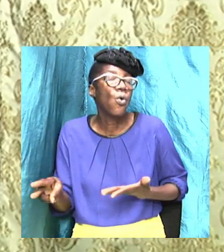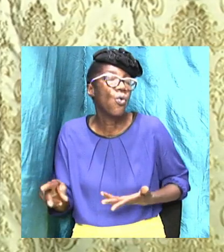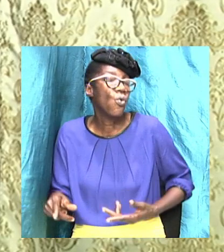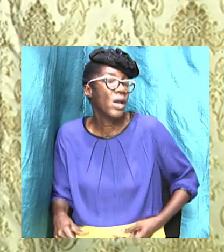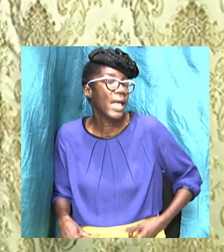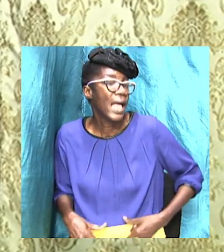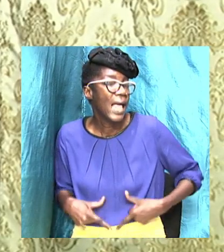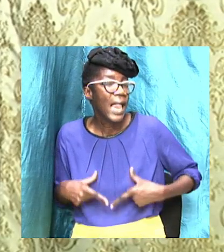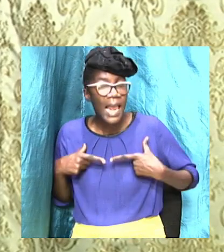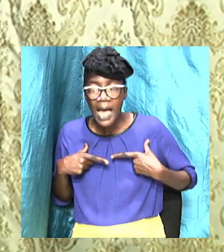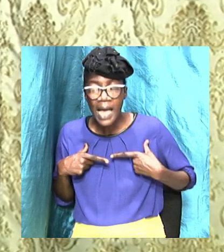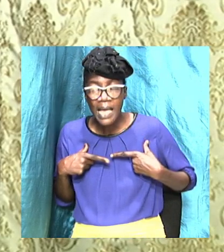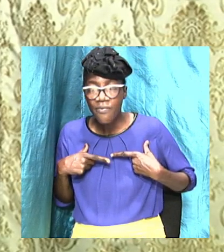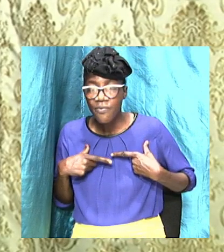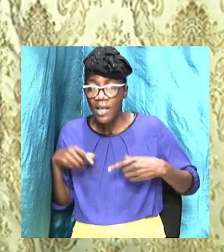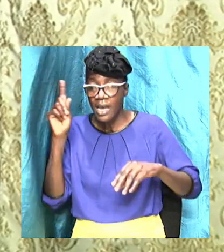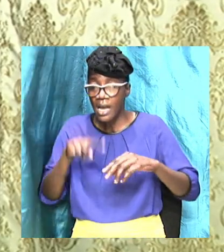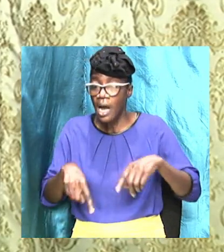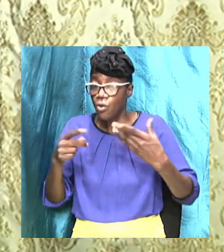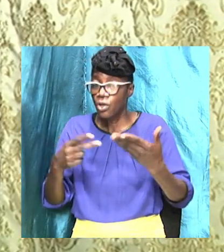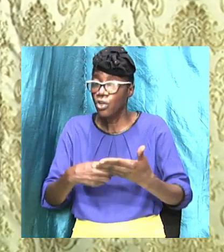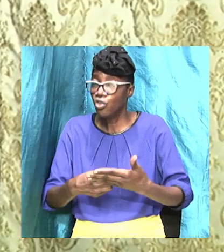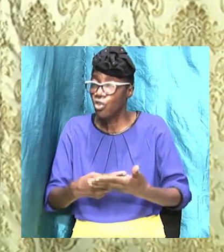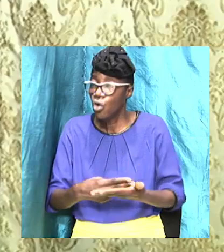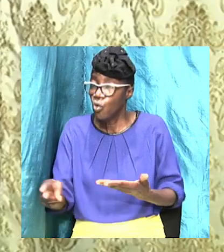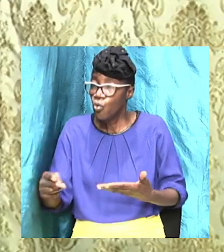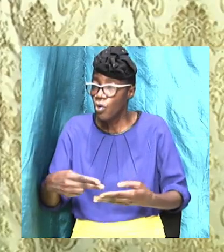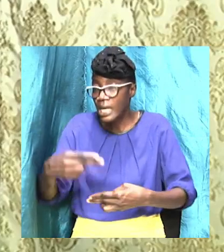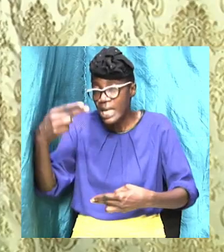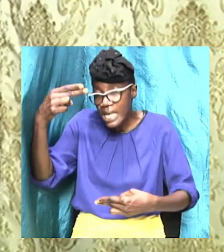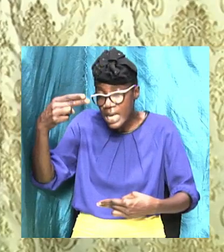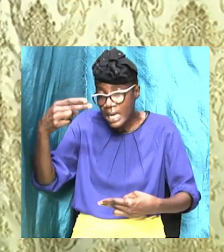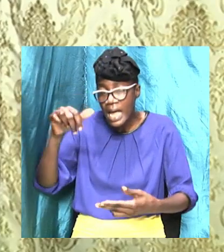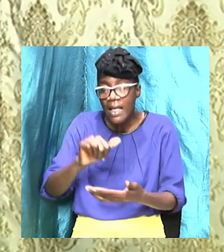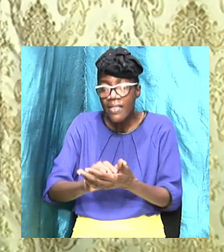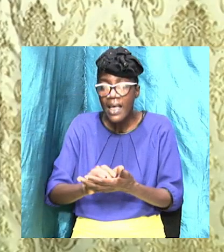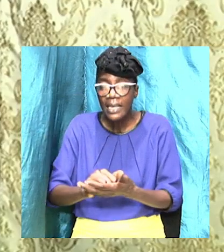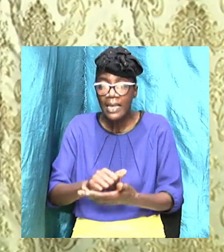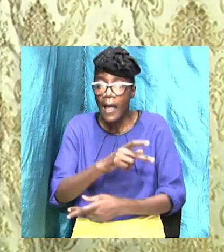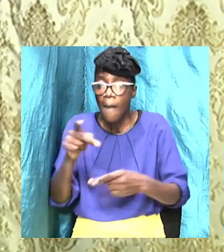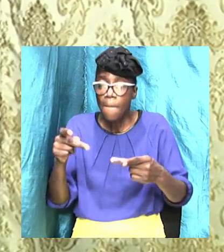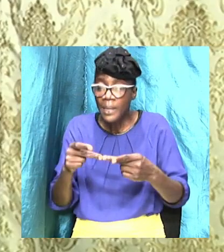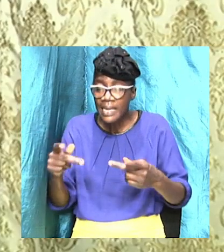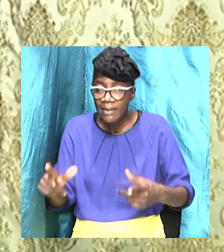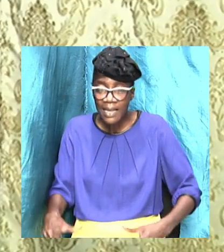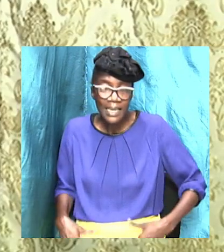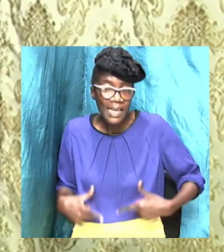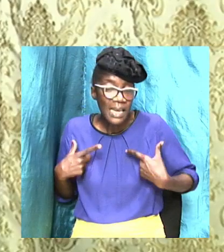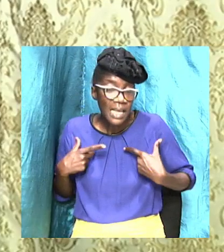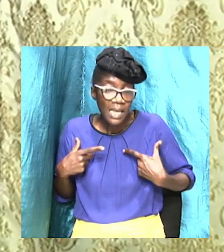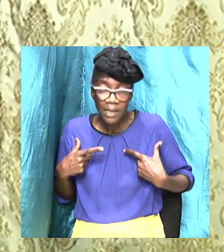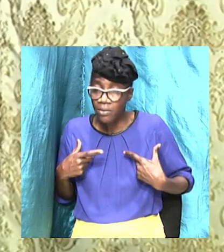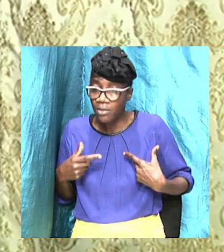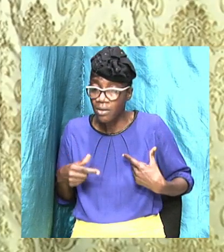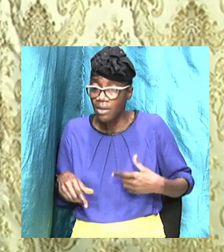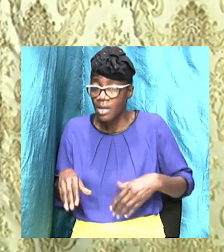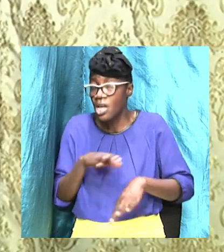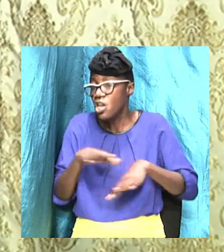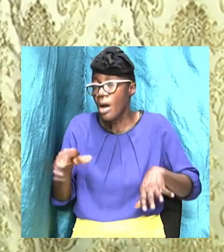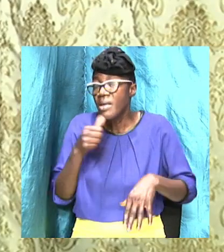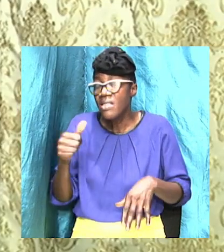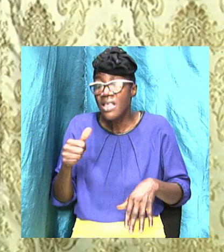cannot get to his holy hill. That place that he dwells, we will not be there at the marriage